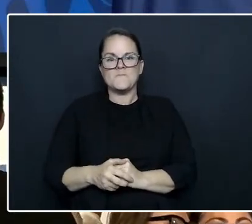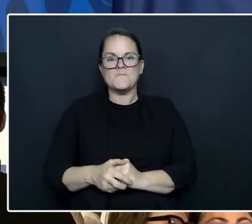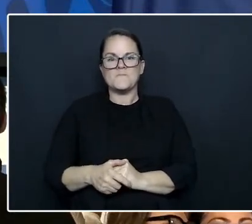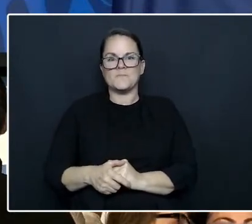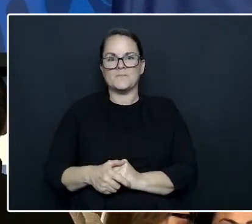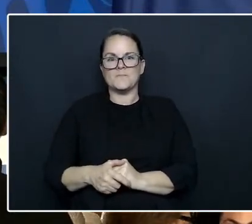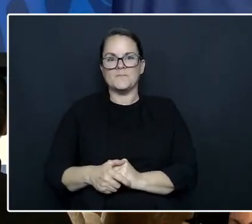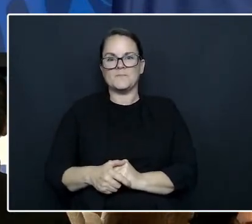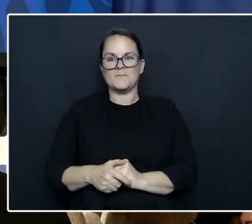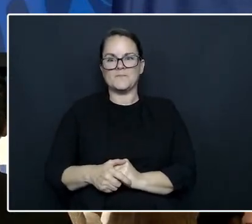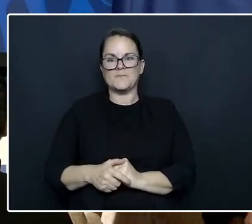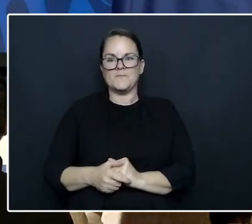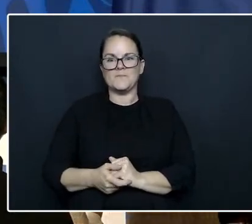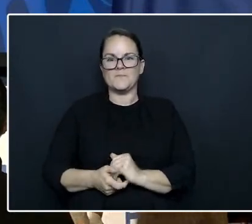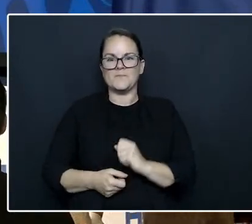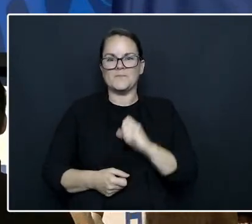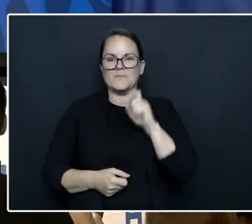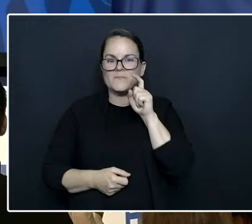to do.